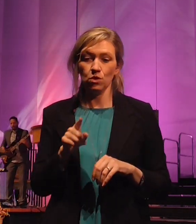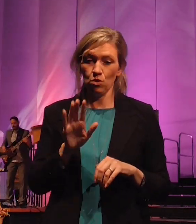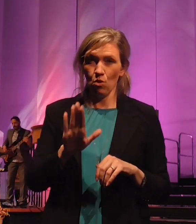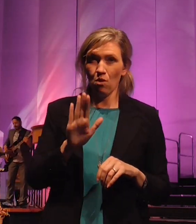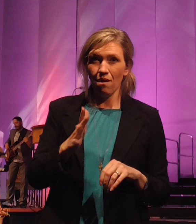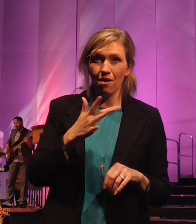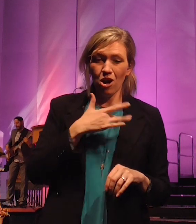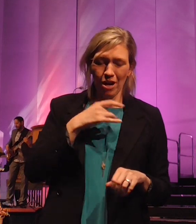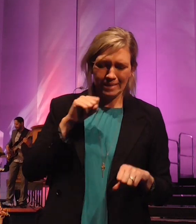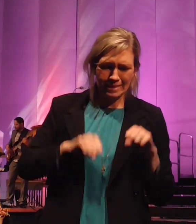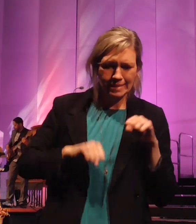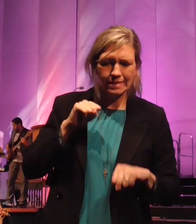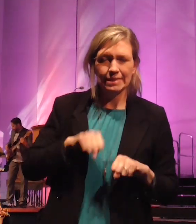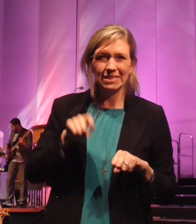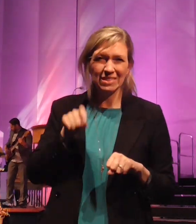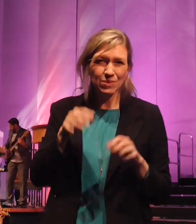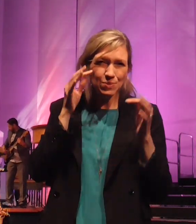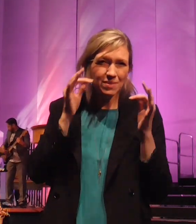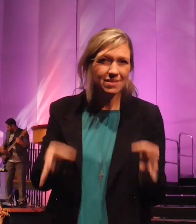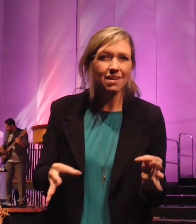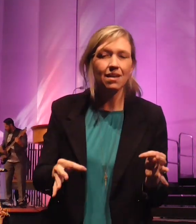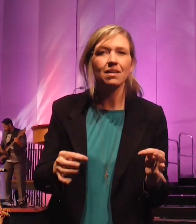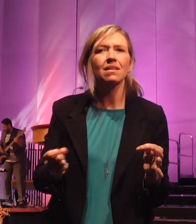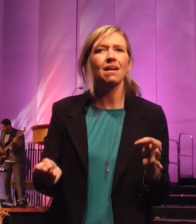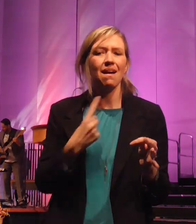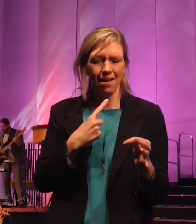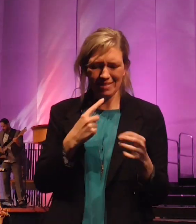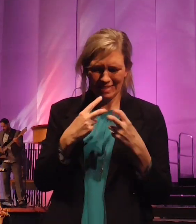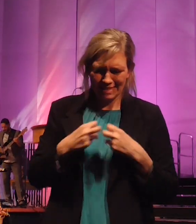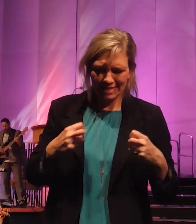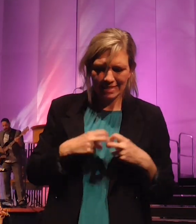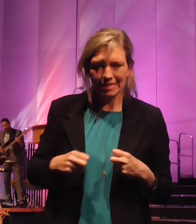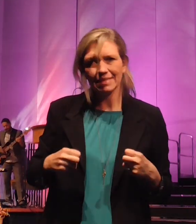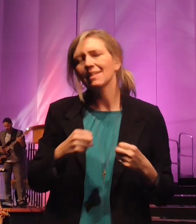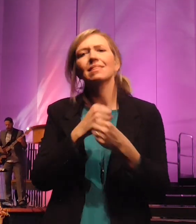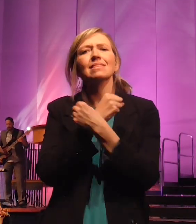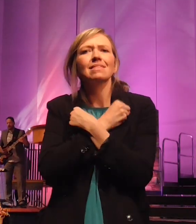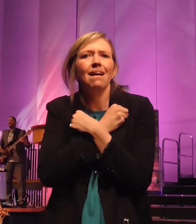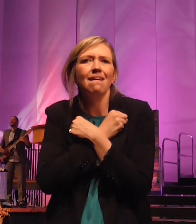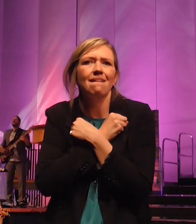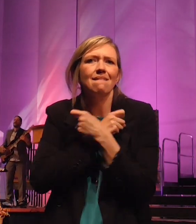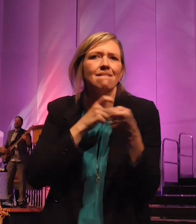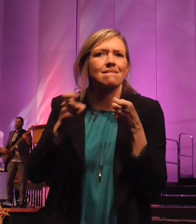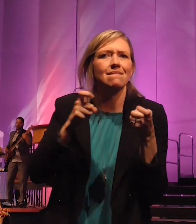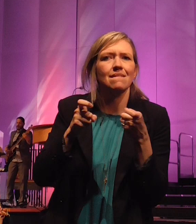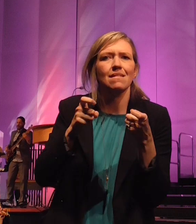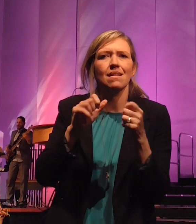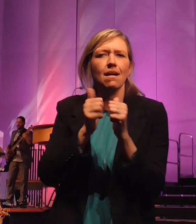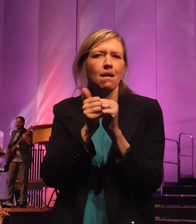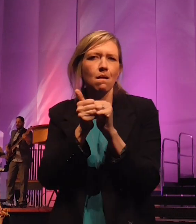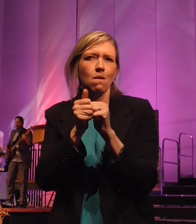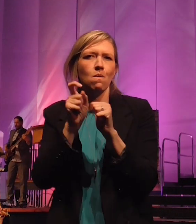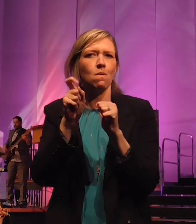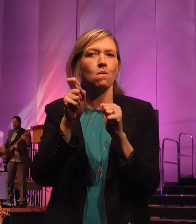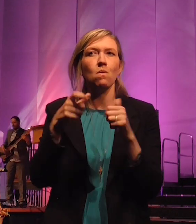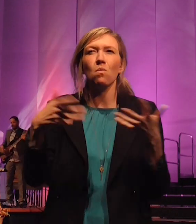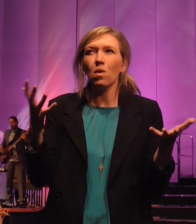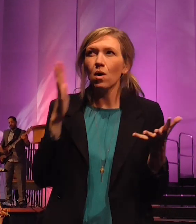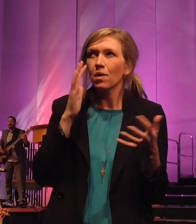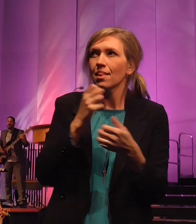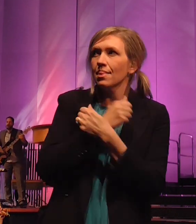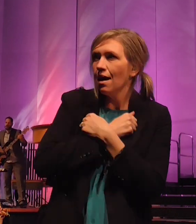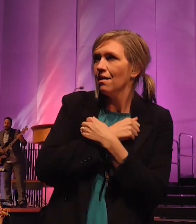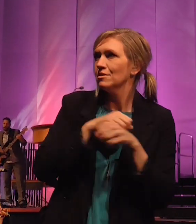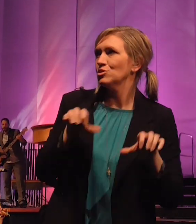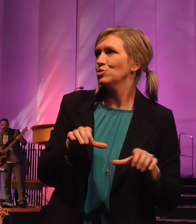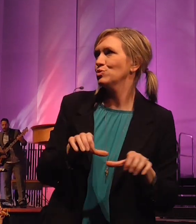as you let your heart decide. Ask yourself from inside, what would love do now? Sing along with me,